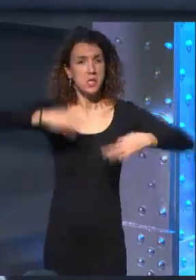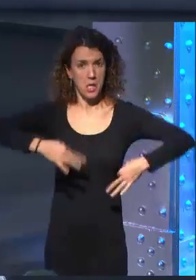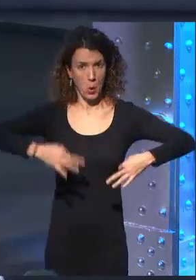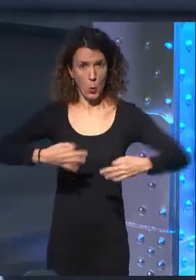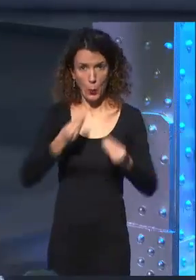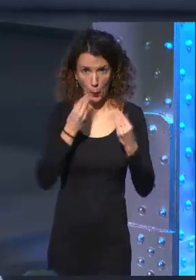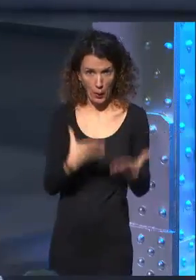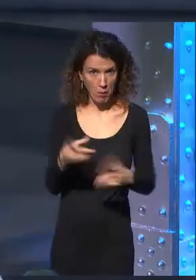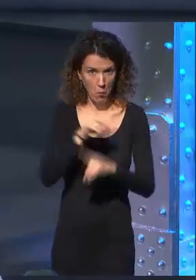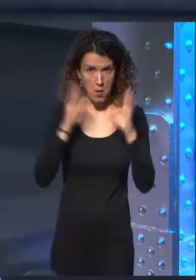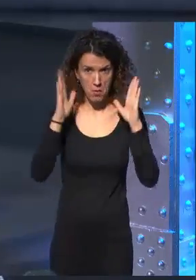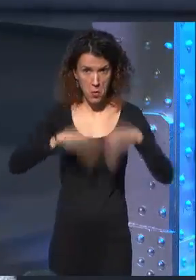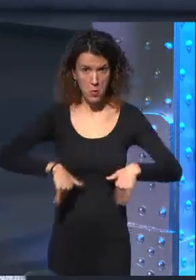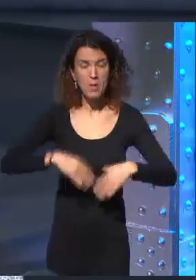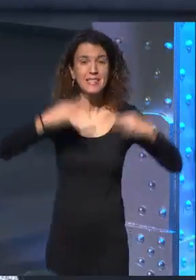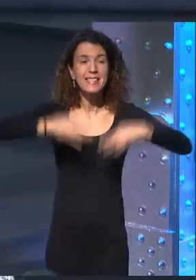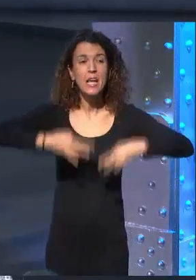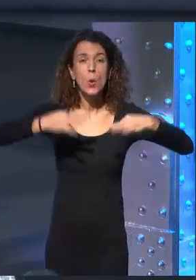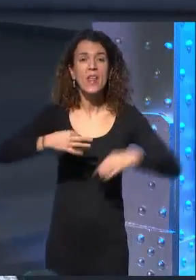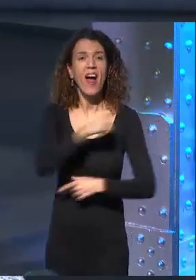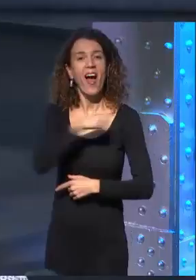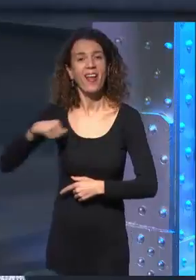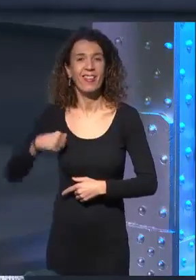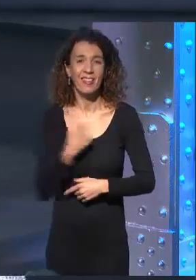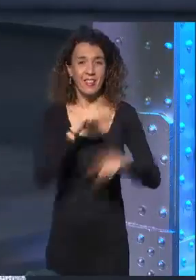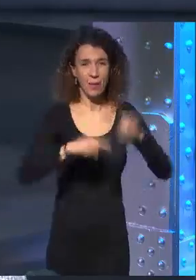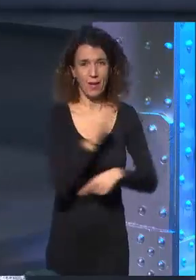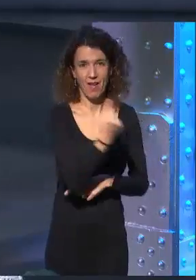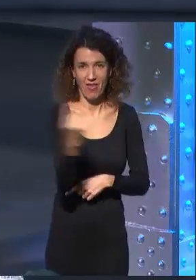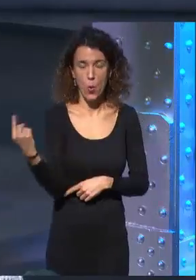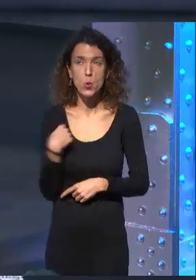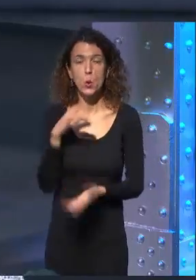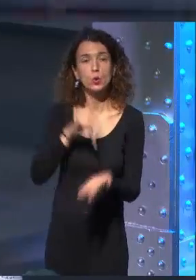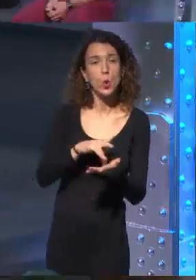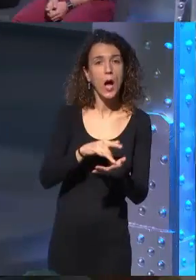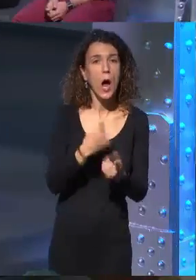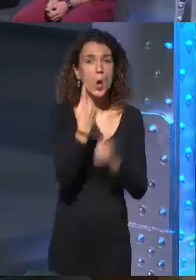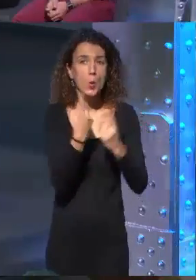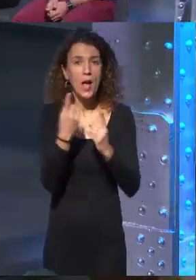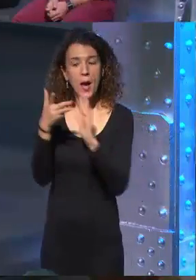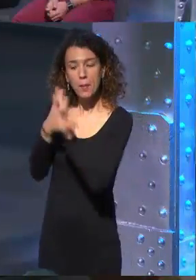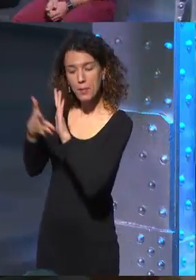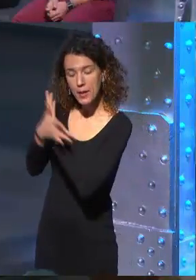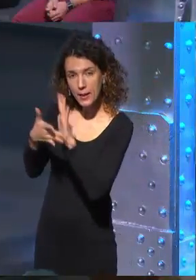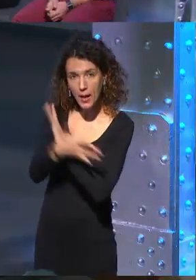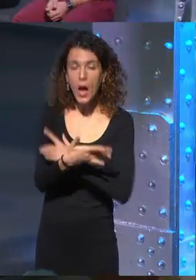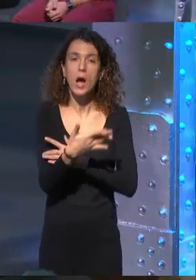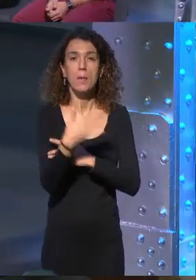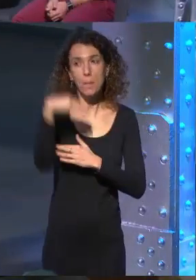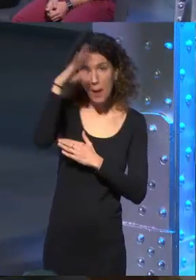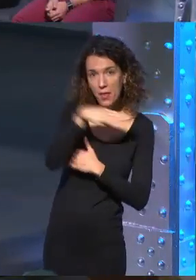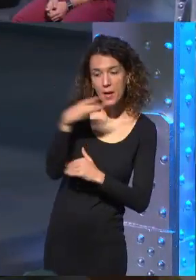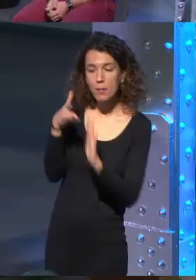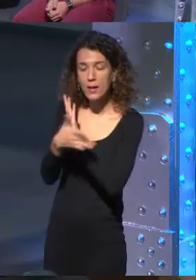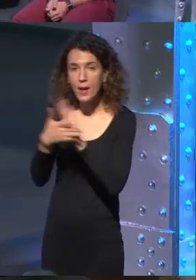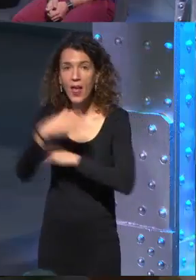internet, they feel safe. The internet, they feel safe browsing. So I think that this type of safety is a little bit subjective. Have you ever